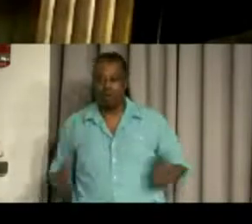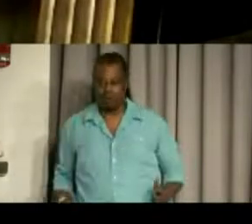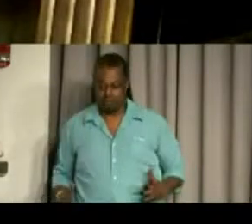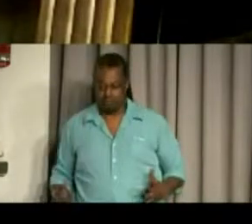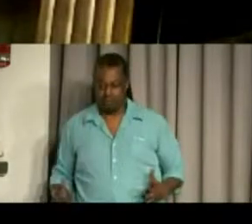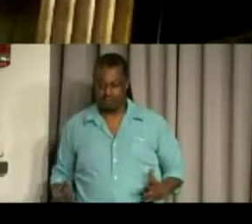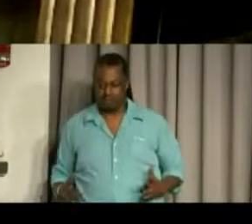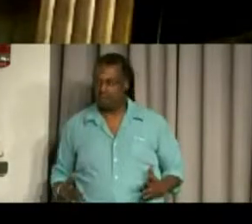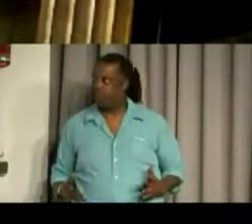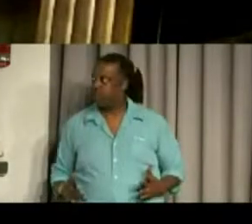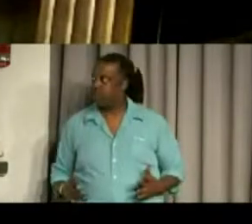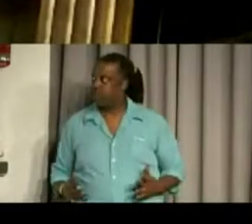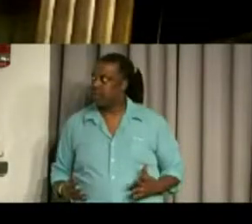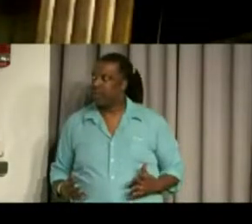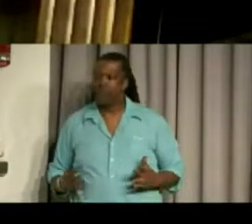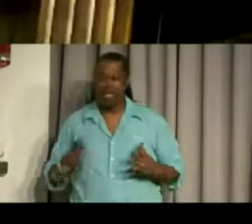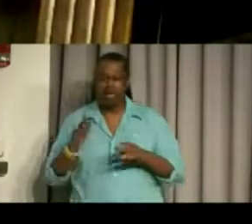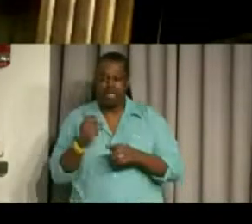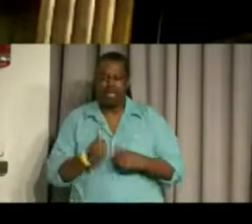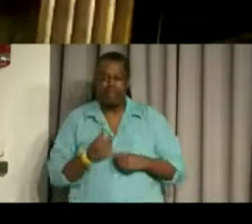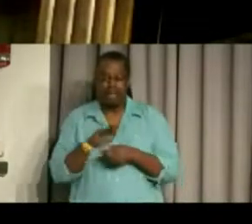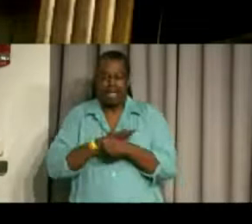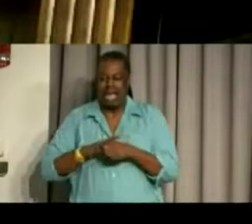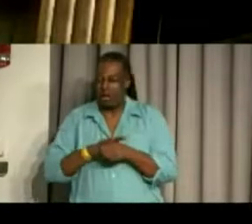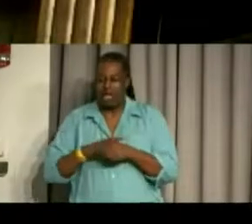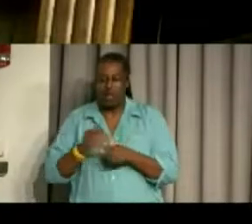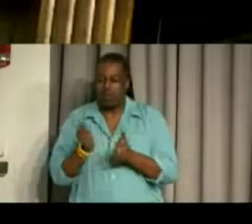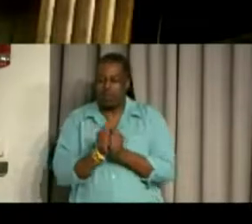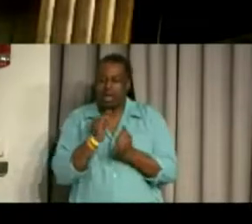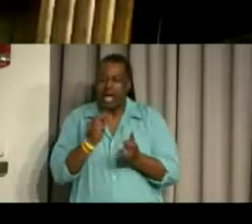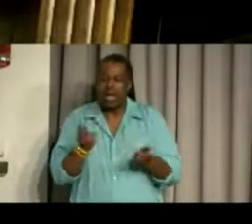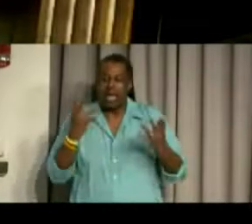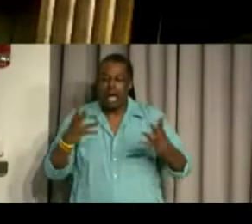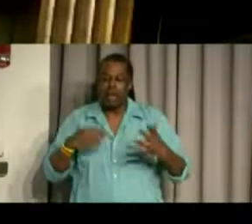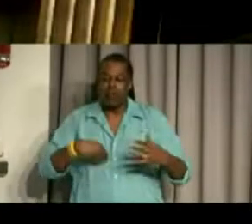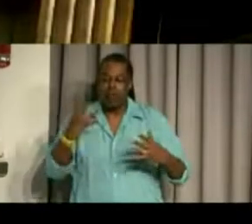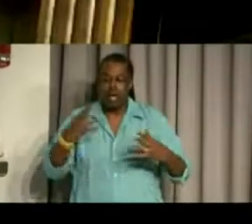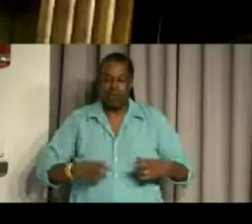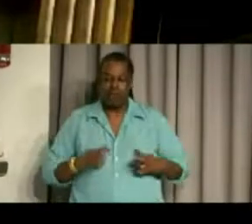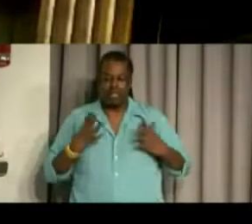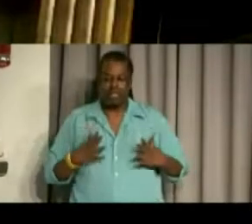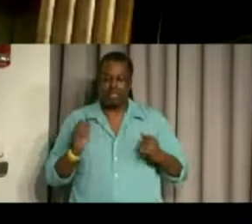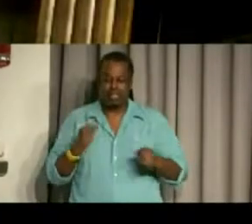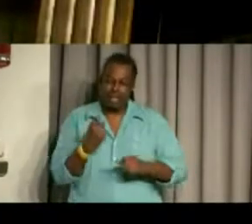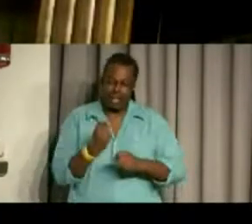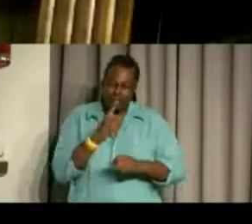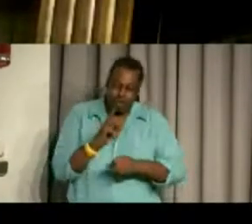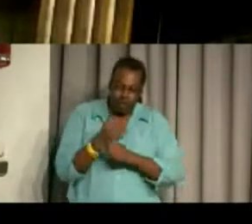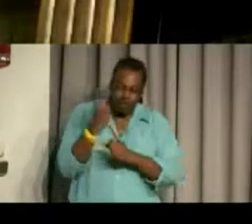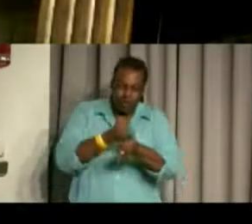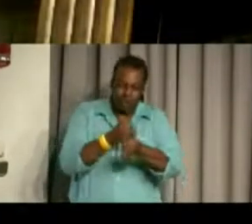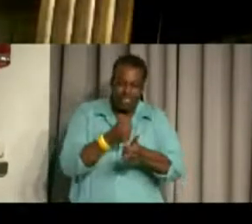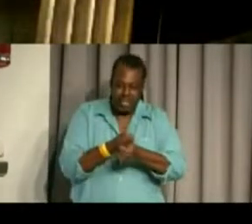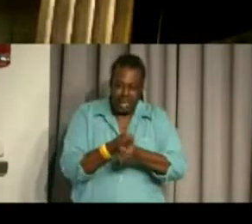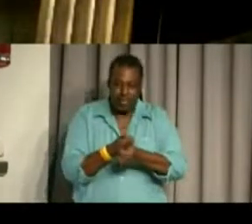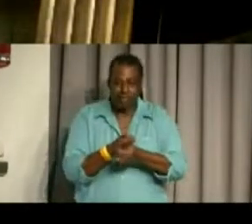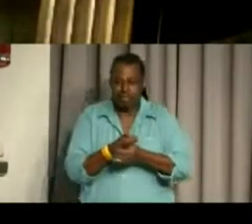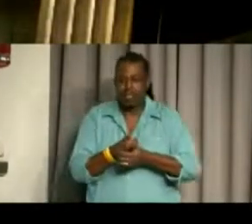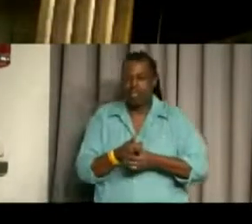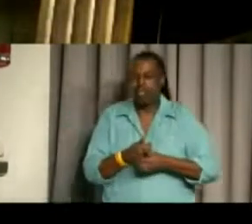lived in a region sparsely populated by white residents could ensure for themselves that they would